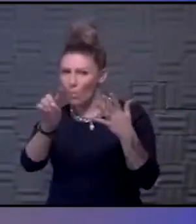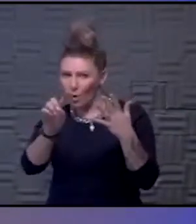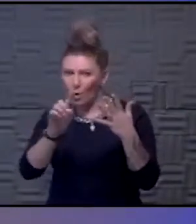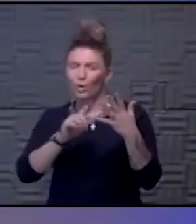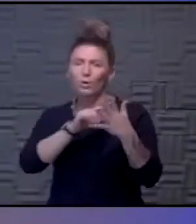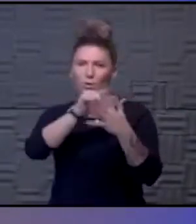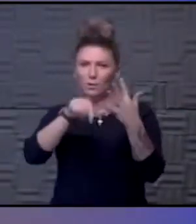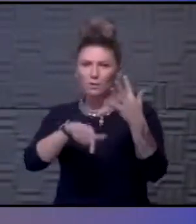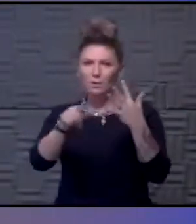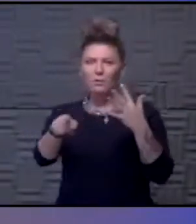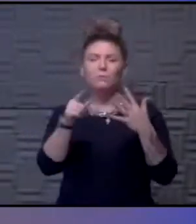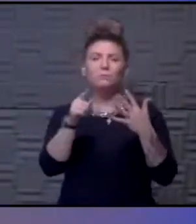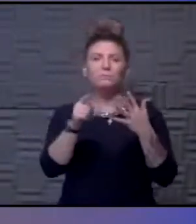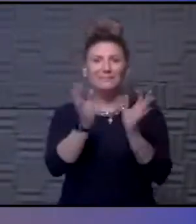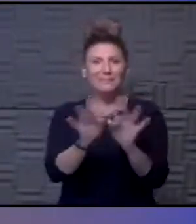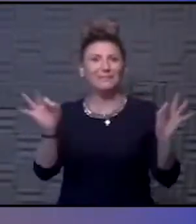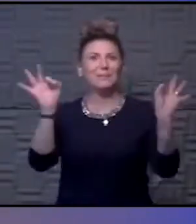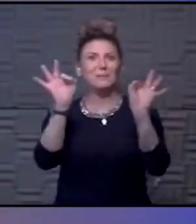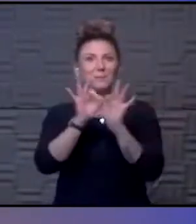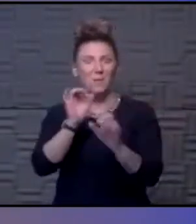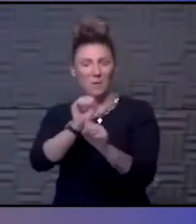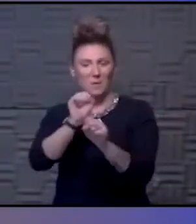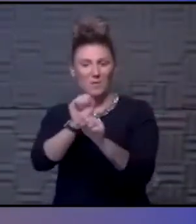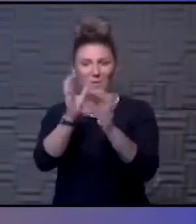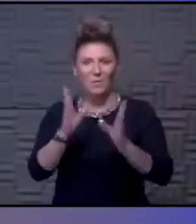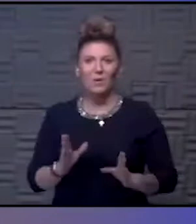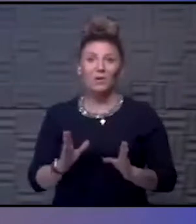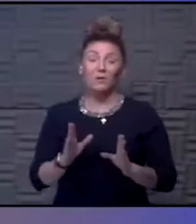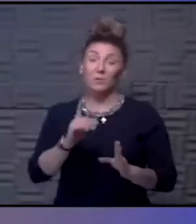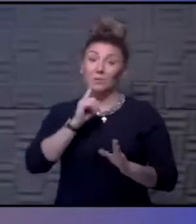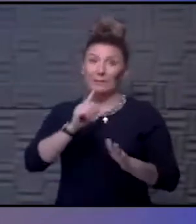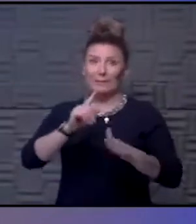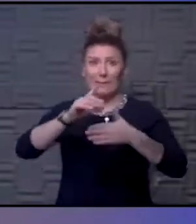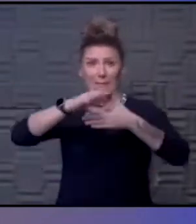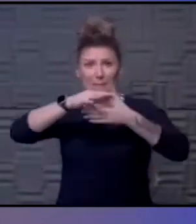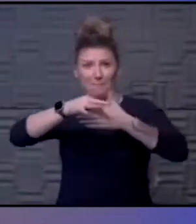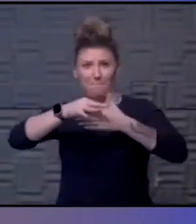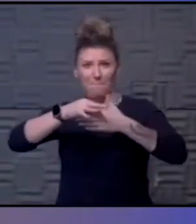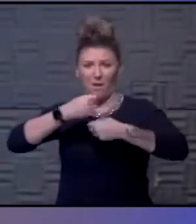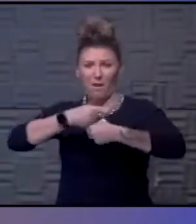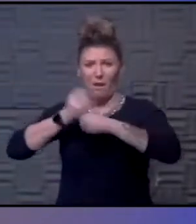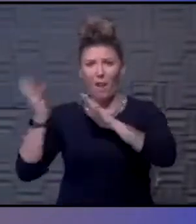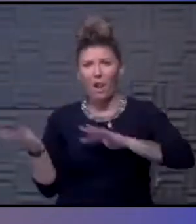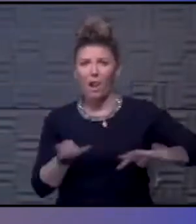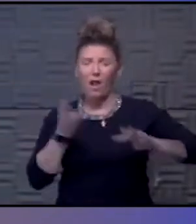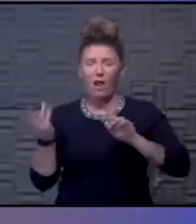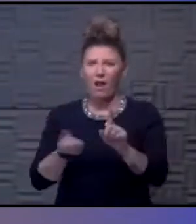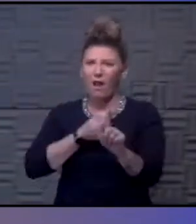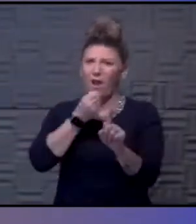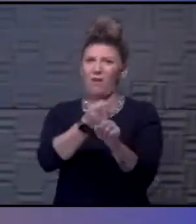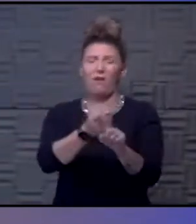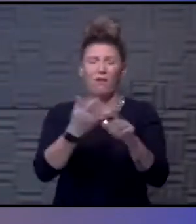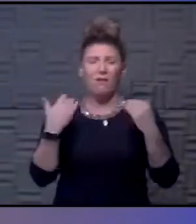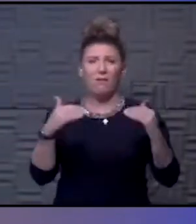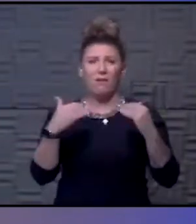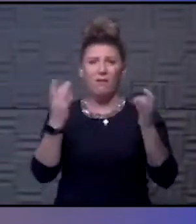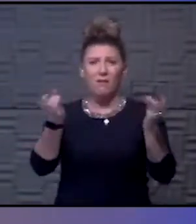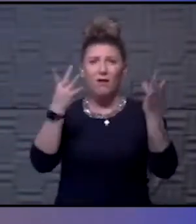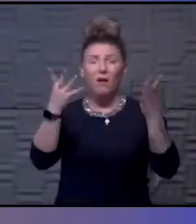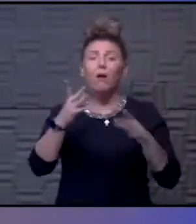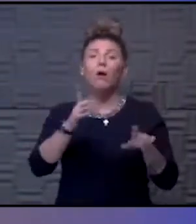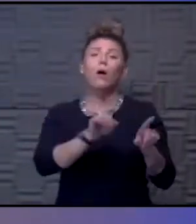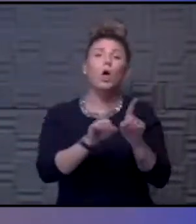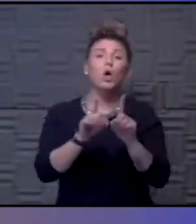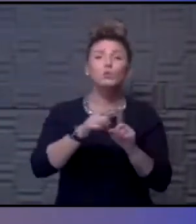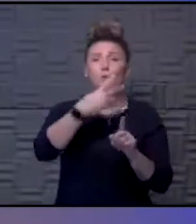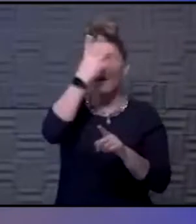the essential workers in those communities, particularly in the meat packing plants who have been particularly hard hit. You also know that there's lots of immigrant